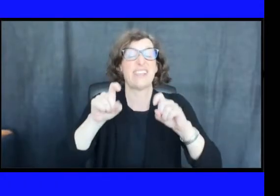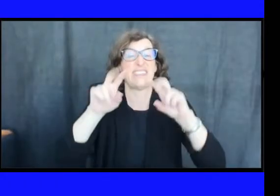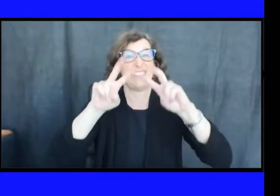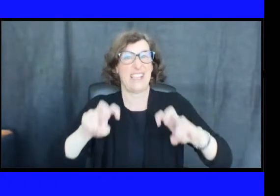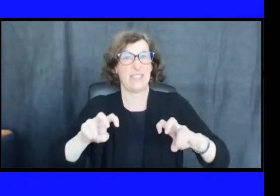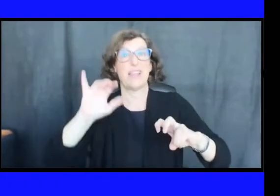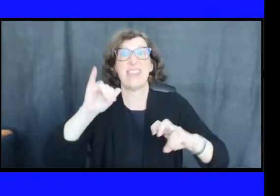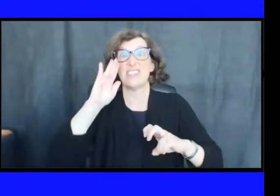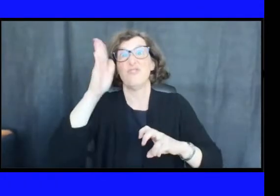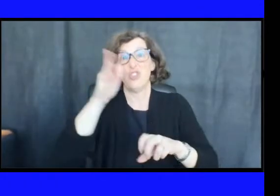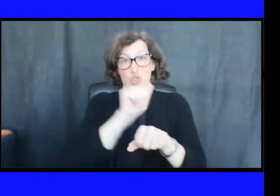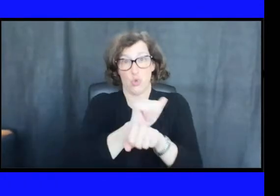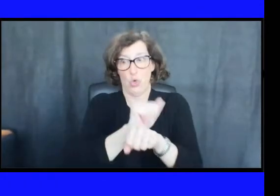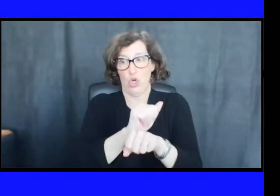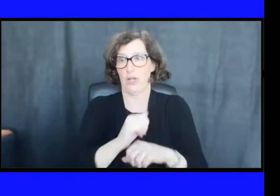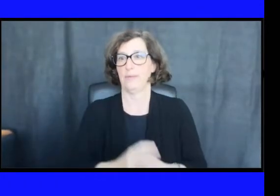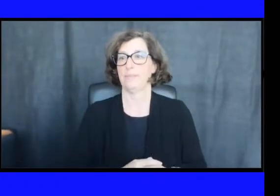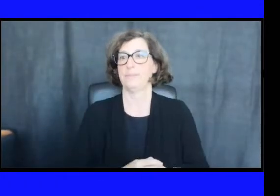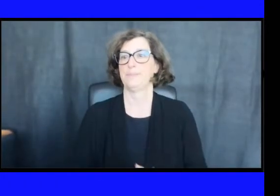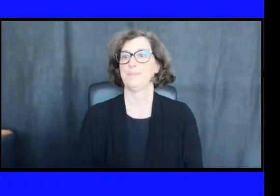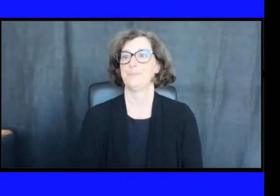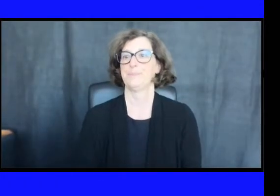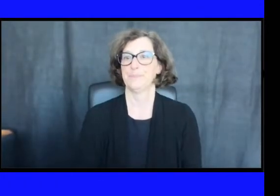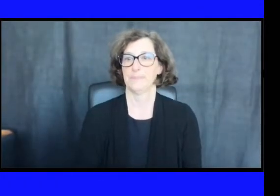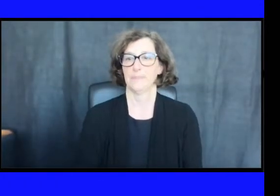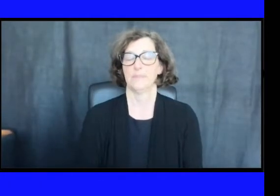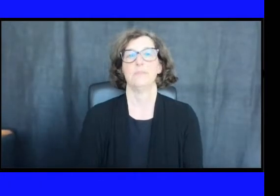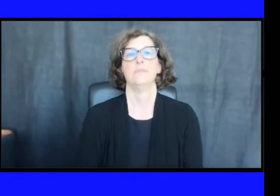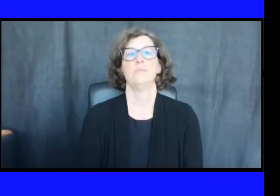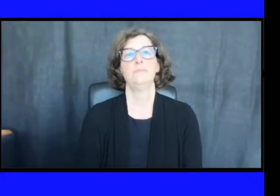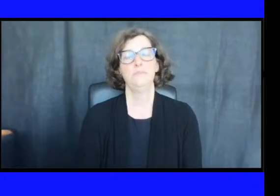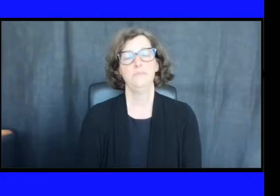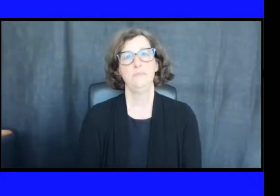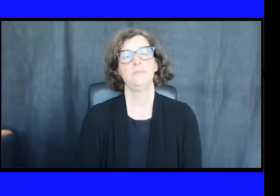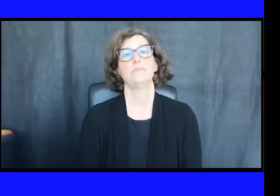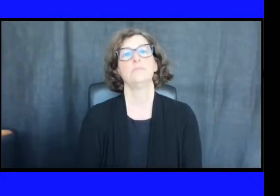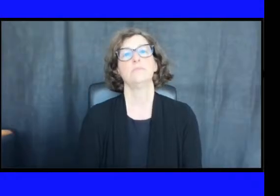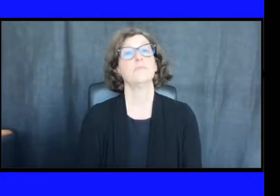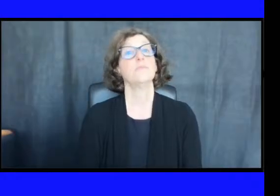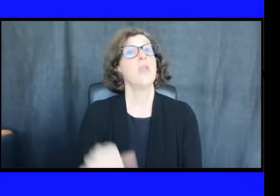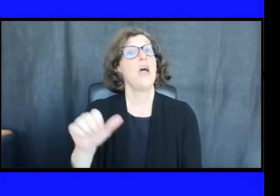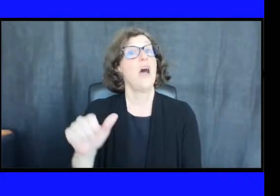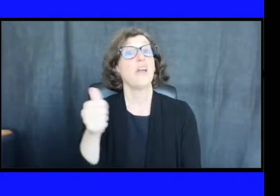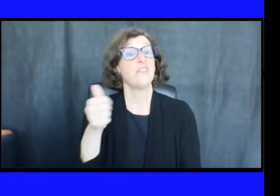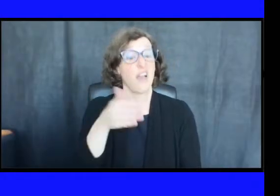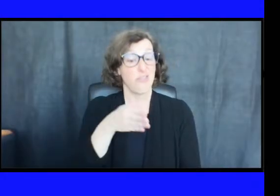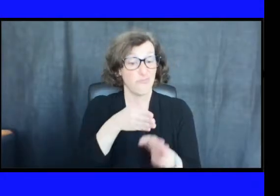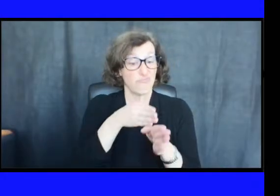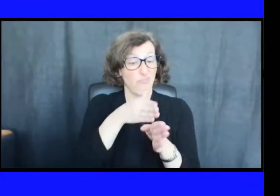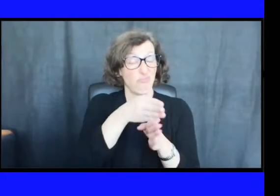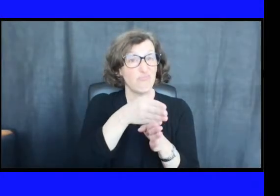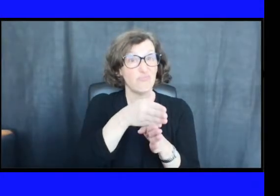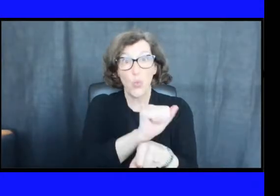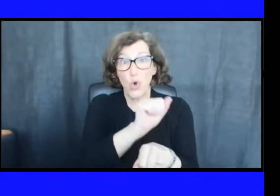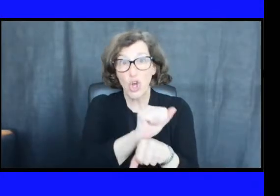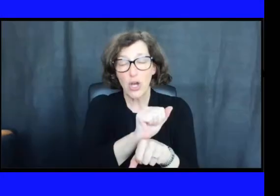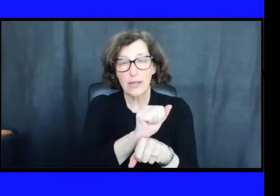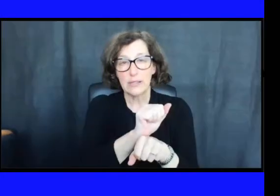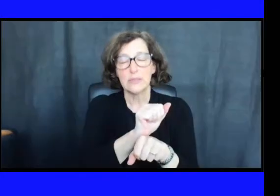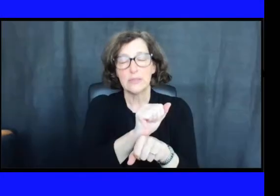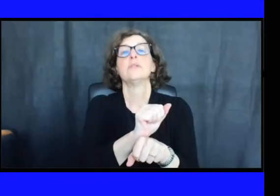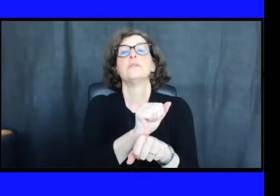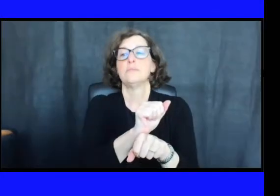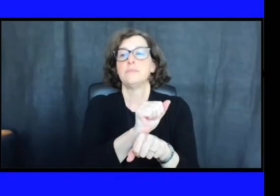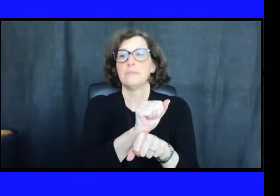care to individuals with sickle cell in New York City. We provide care to about 1/3 of adults who have Medicaid and sickle